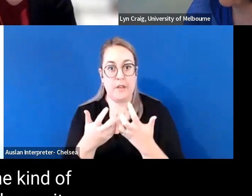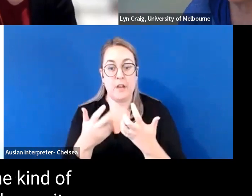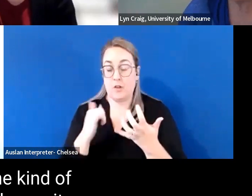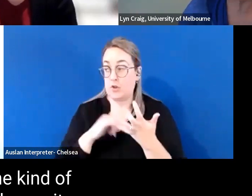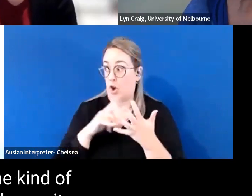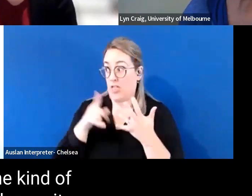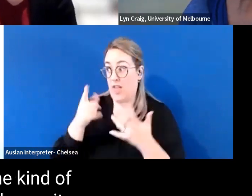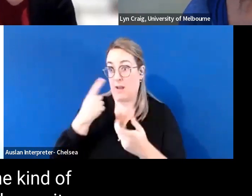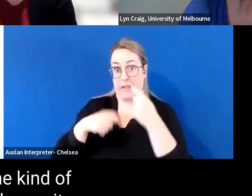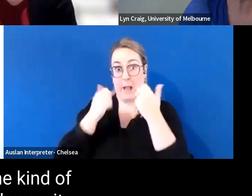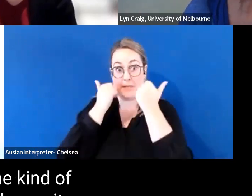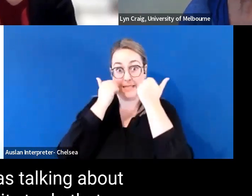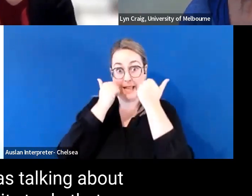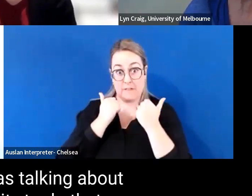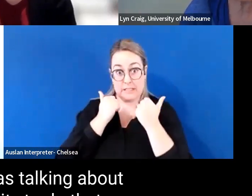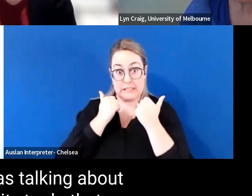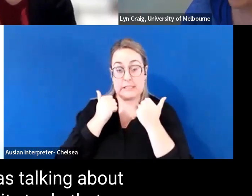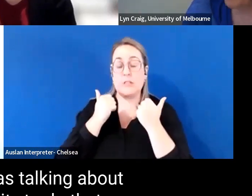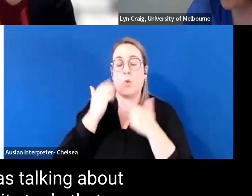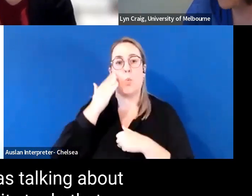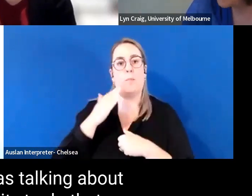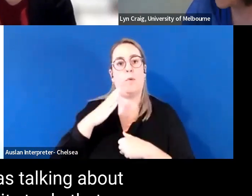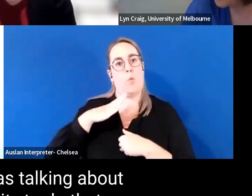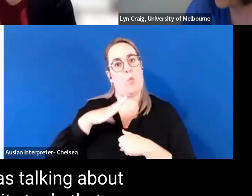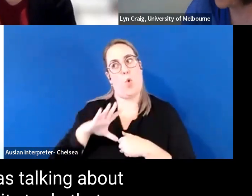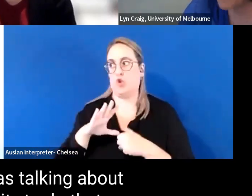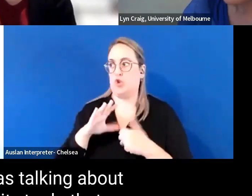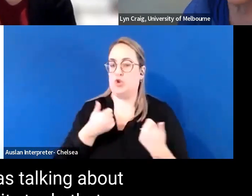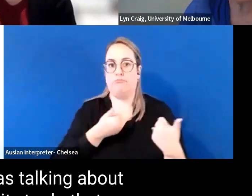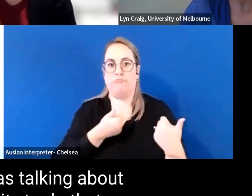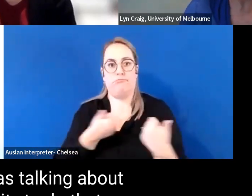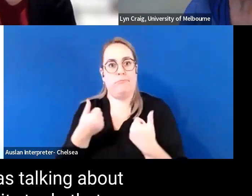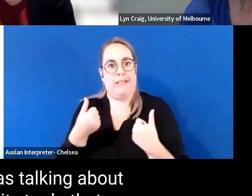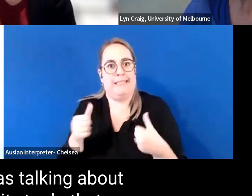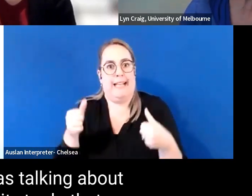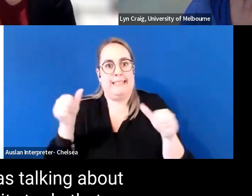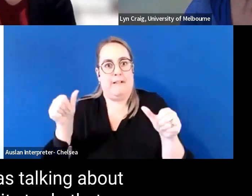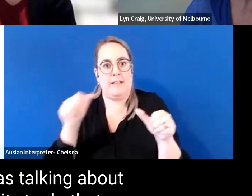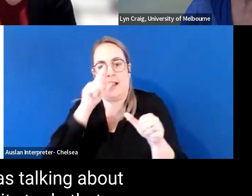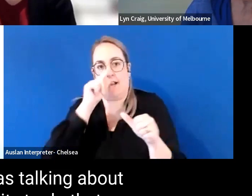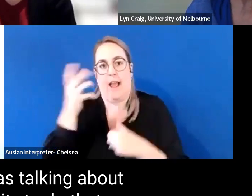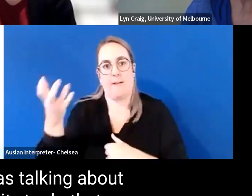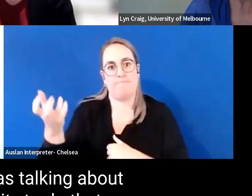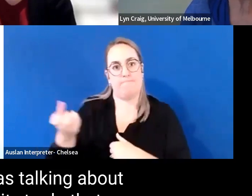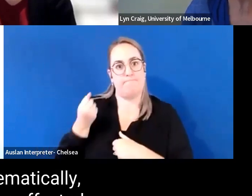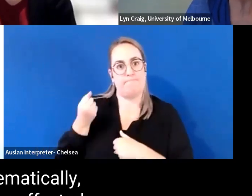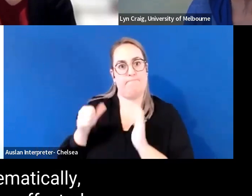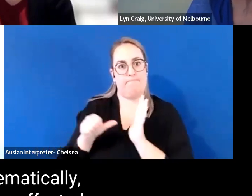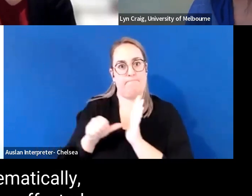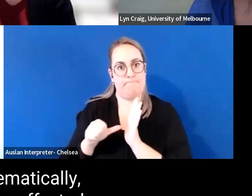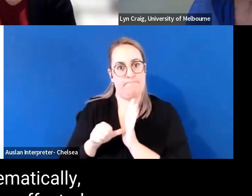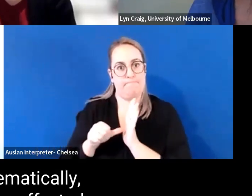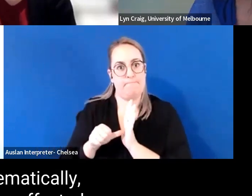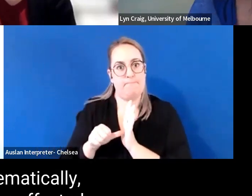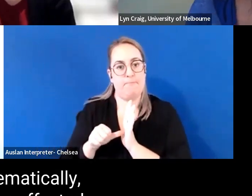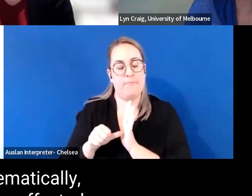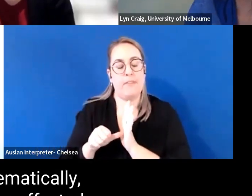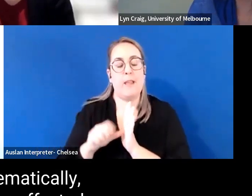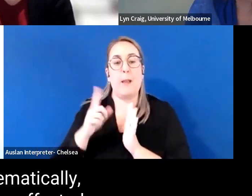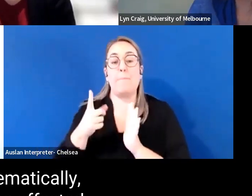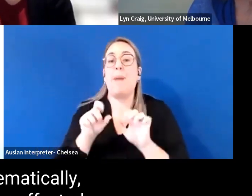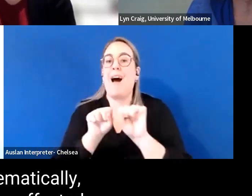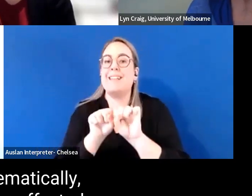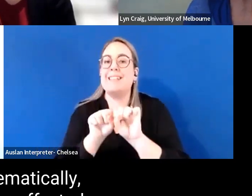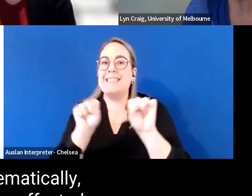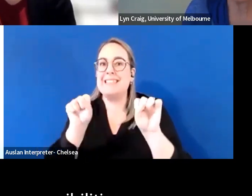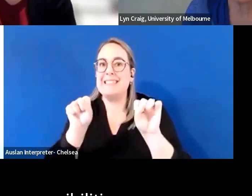get the kind of financial security that Natalie was talking about, or the capacity to do that. But systematically,